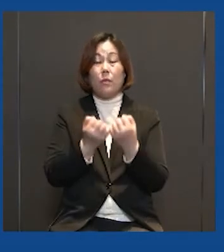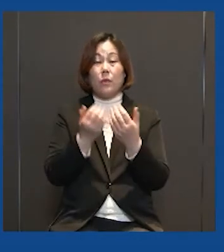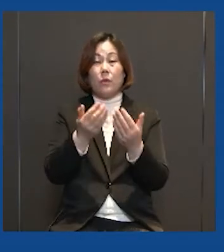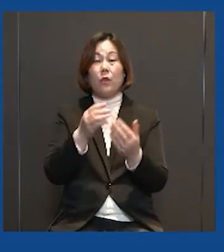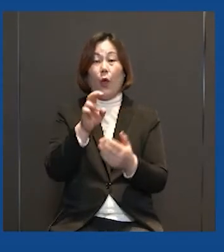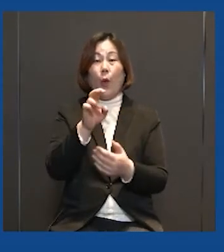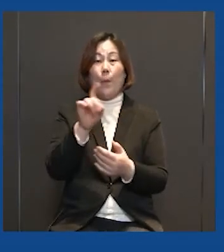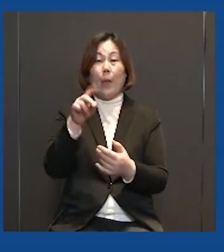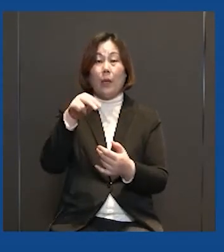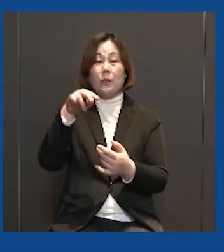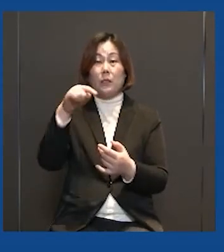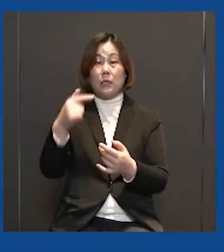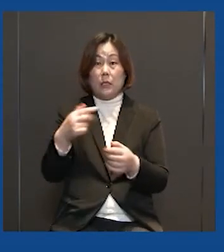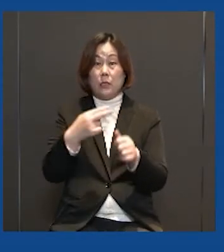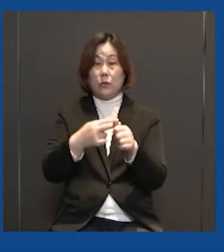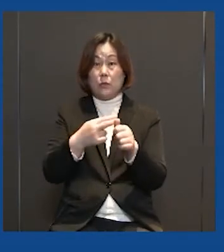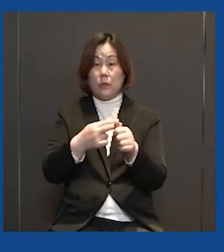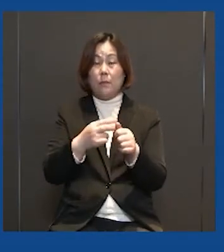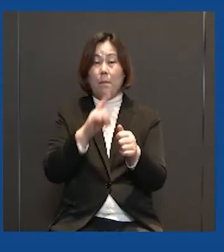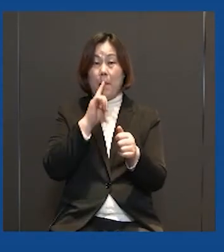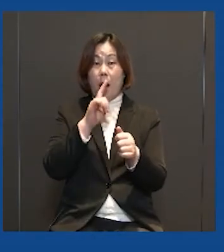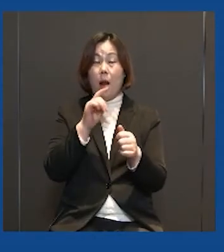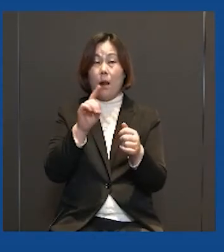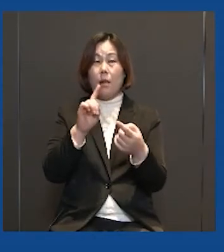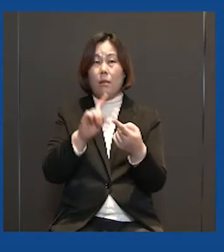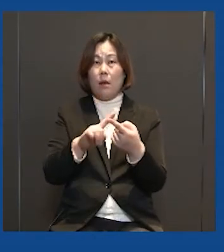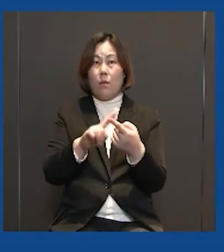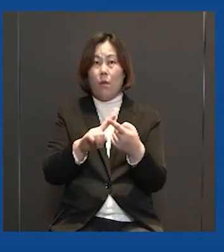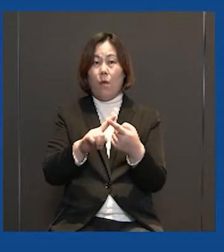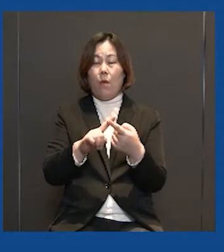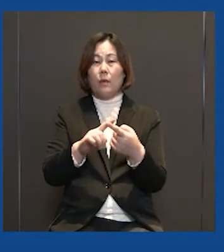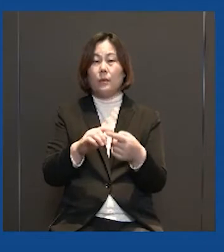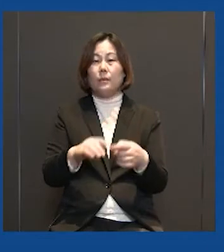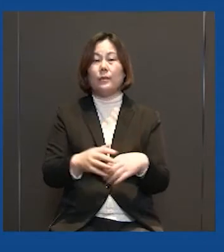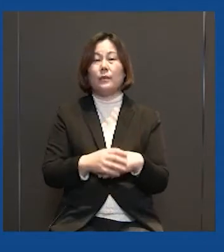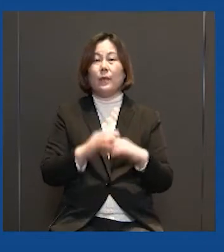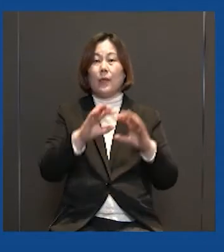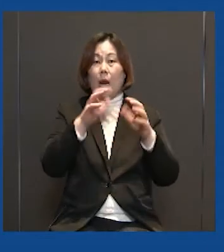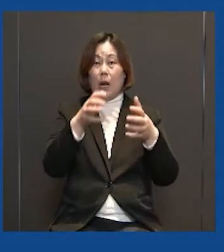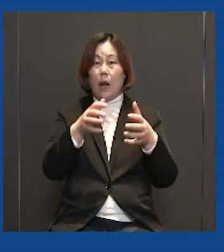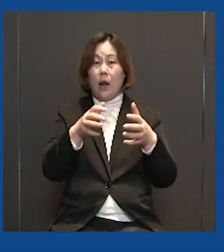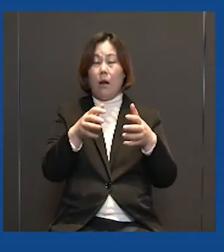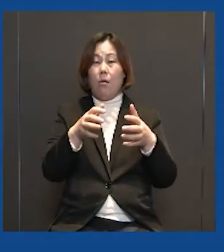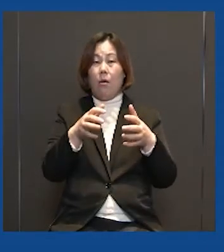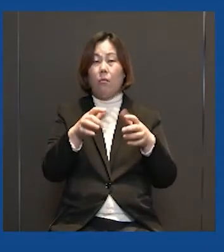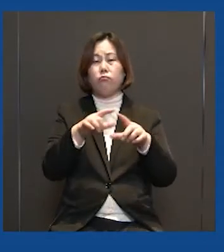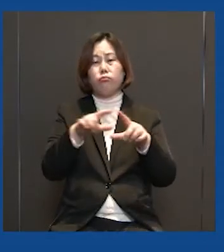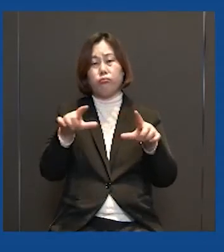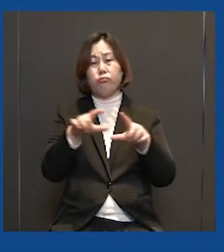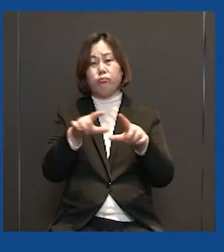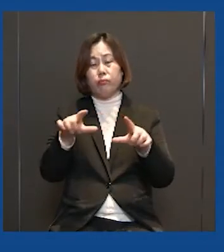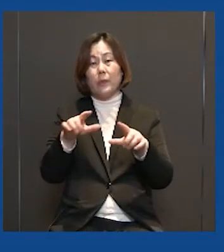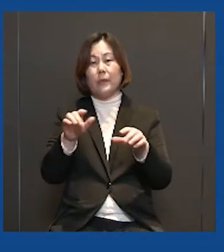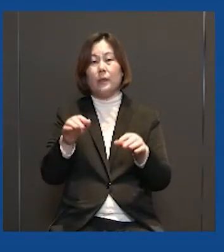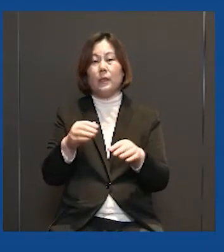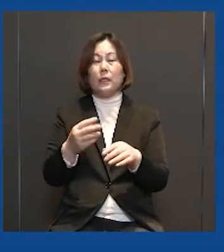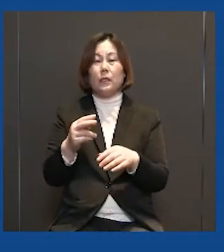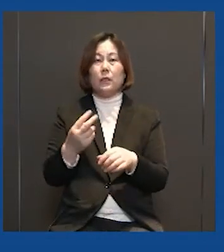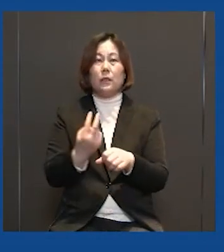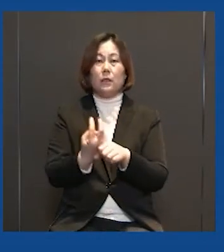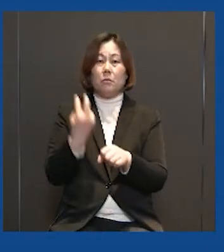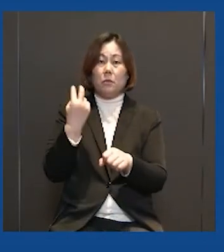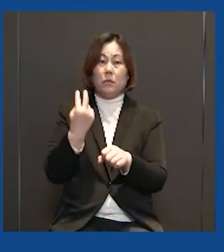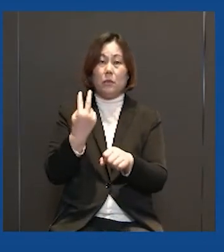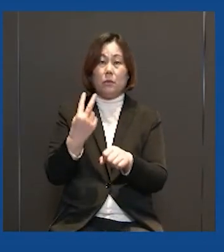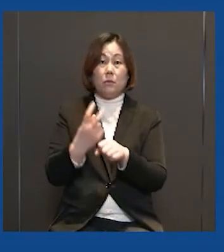20 years longer than they did 20 or 25 years ago. So this extension in longevity is